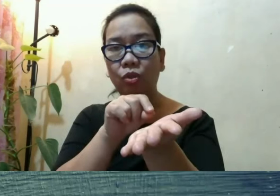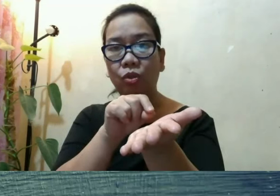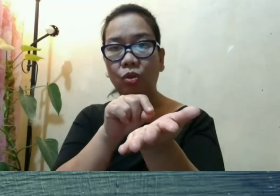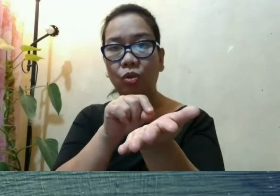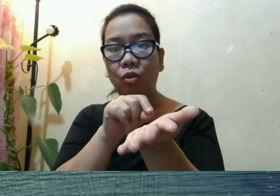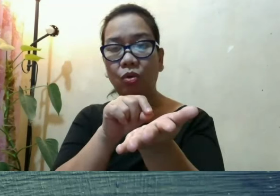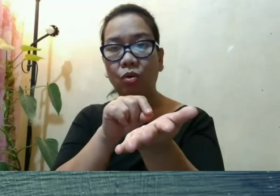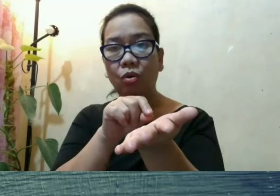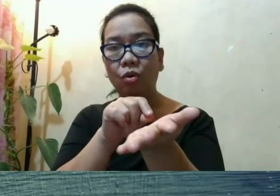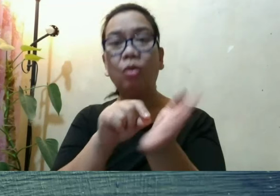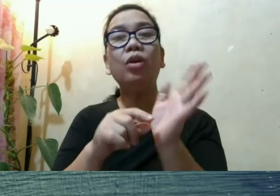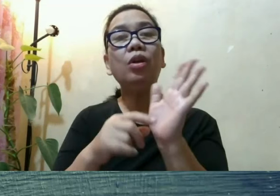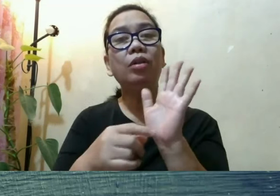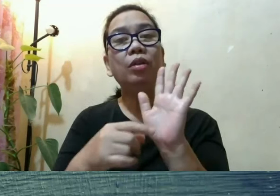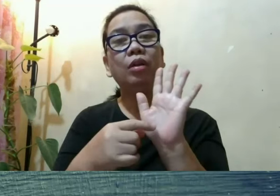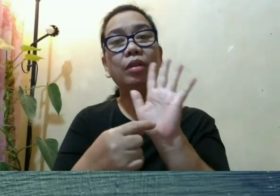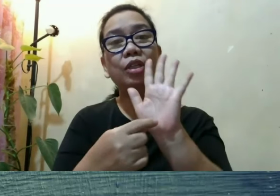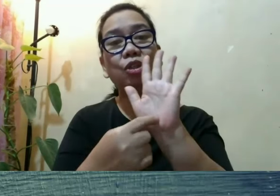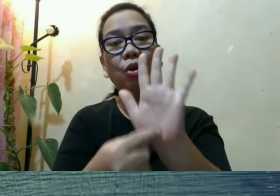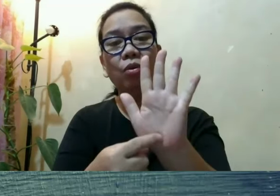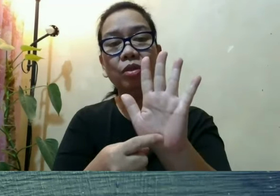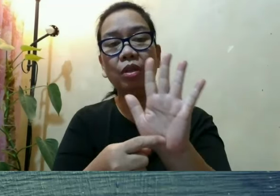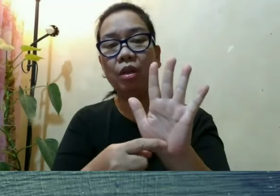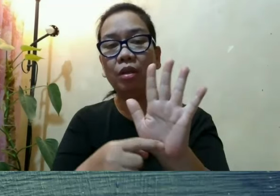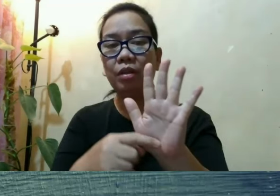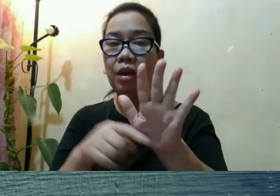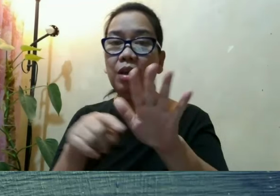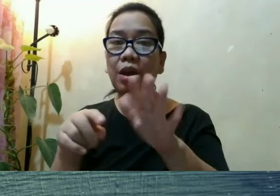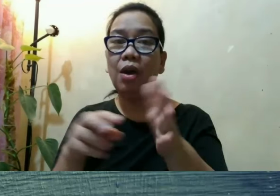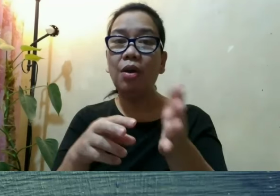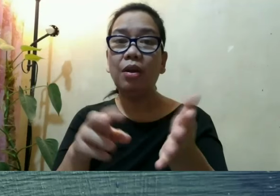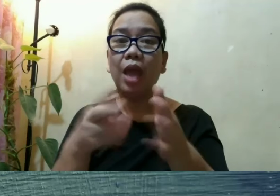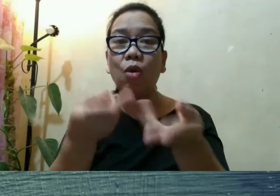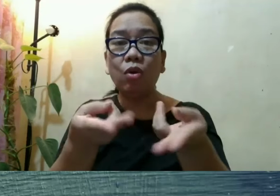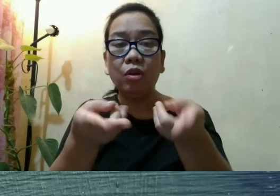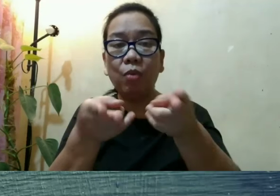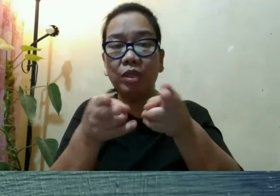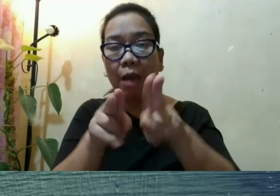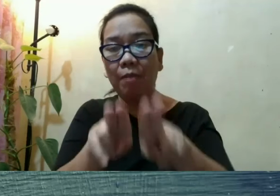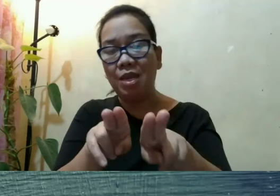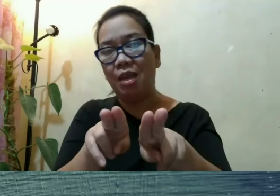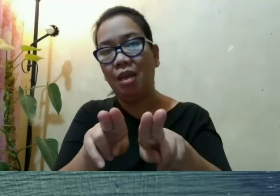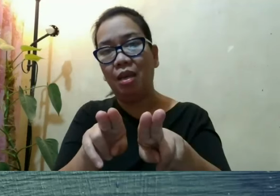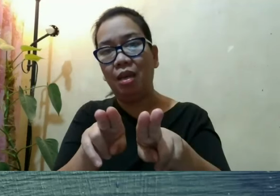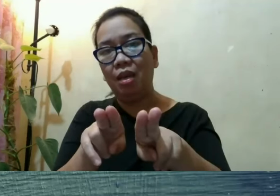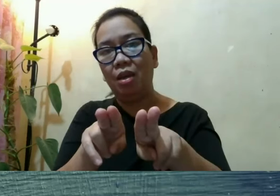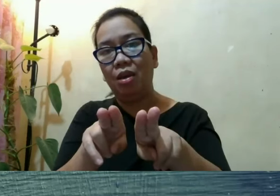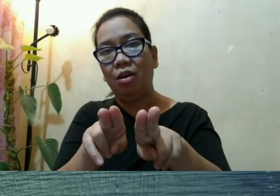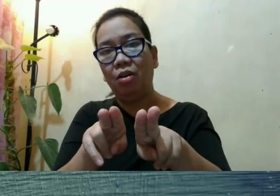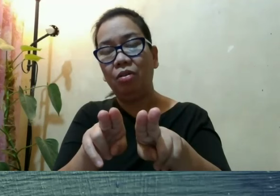printout or that shows the record of what's happening.